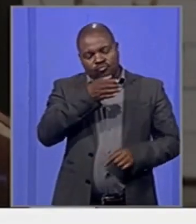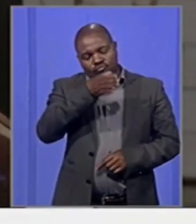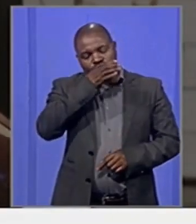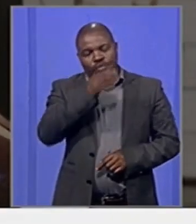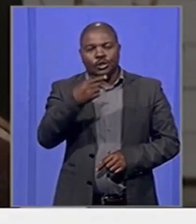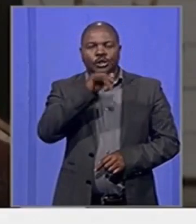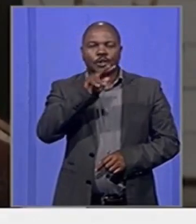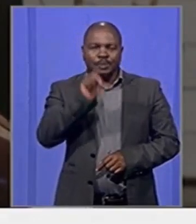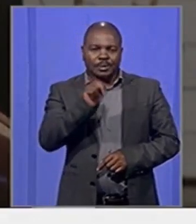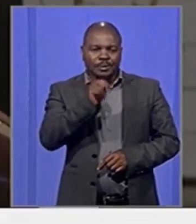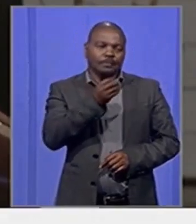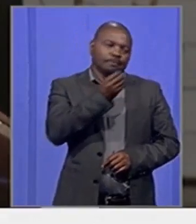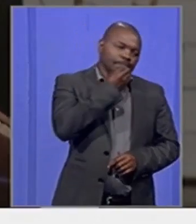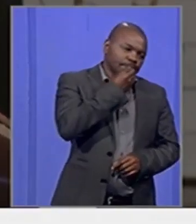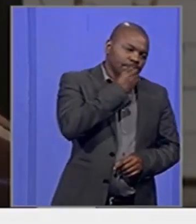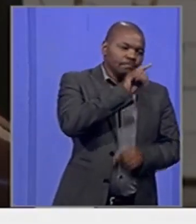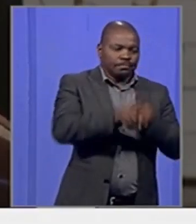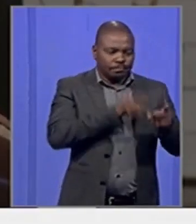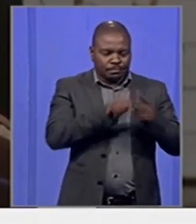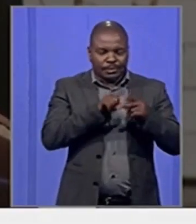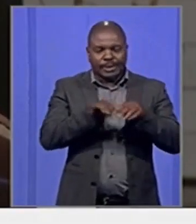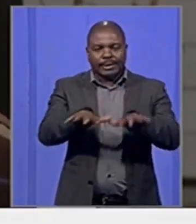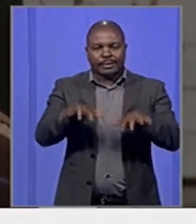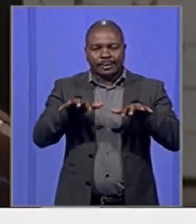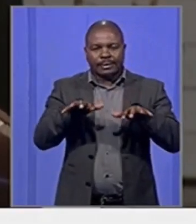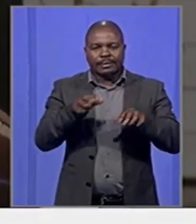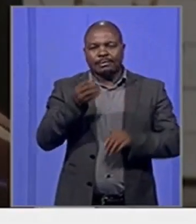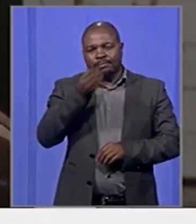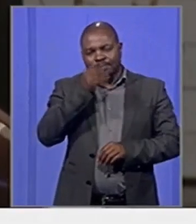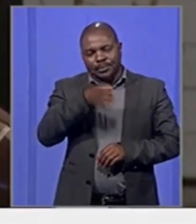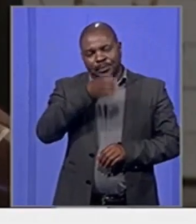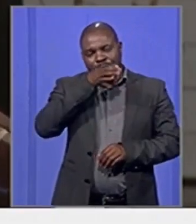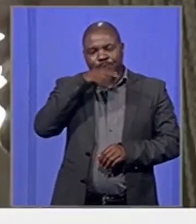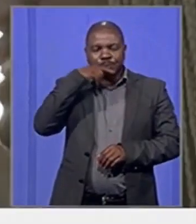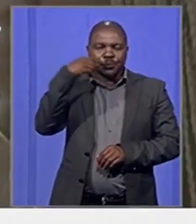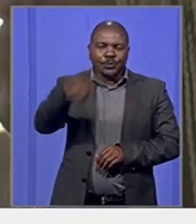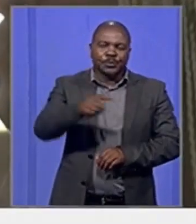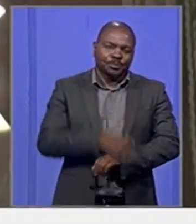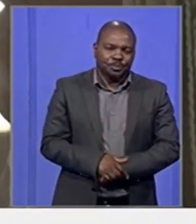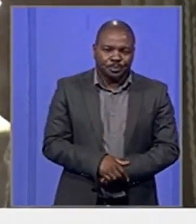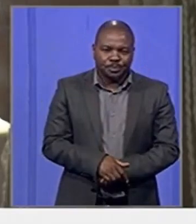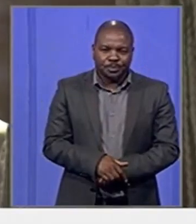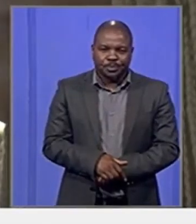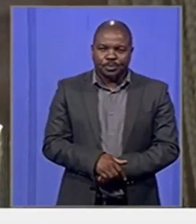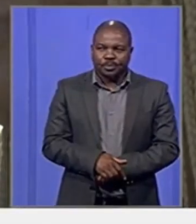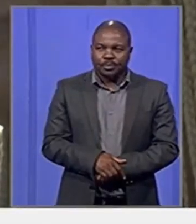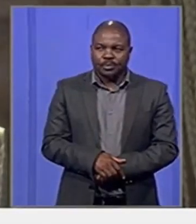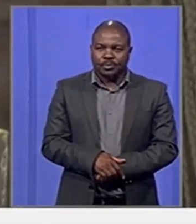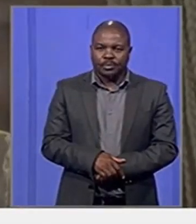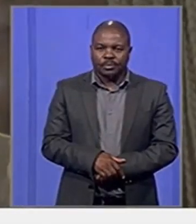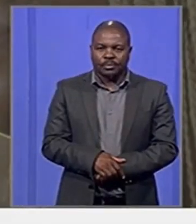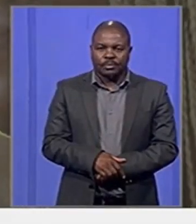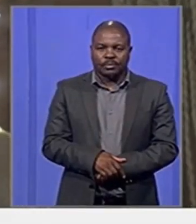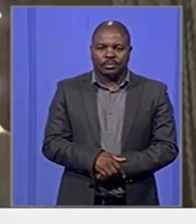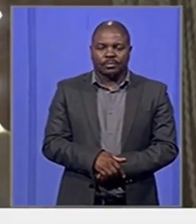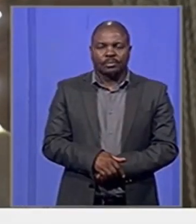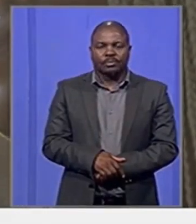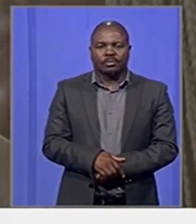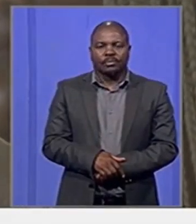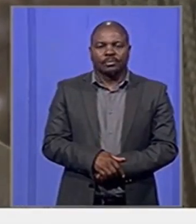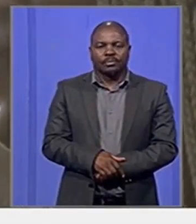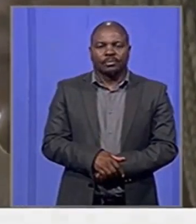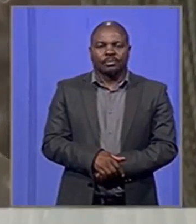food, after food, we can have dessert, which is lovely. Sentle English, SABC